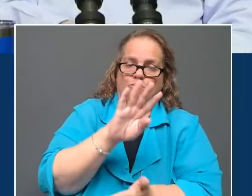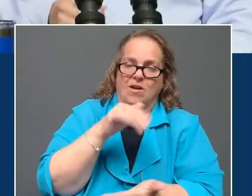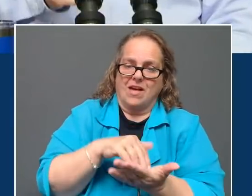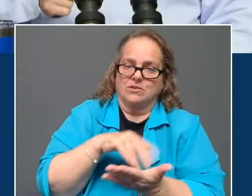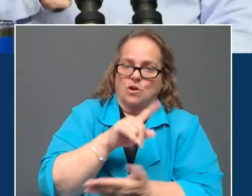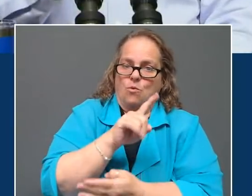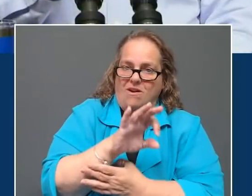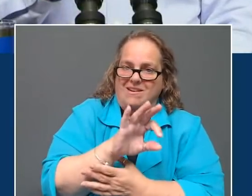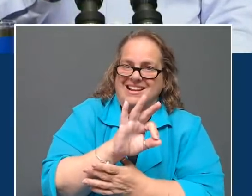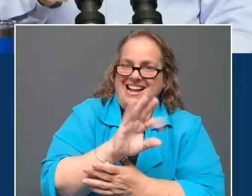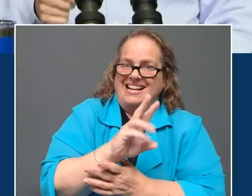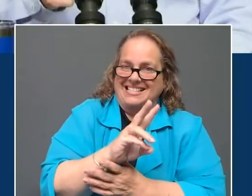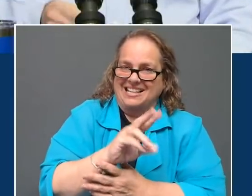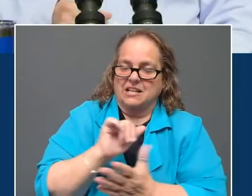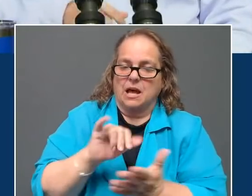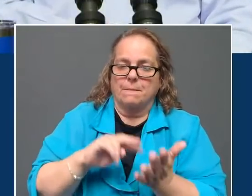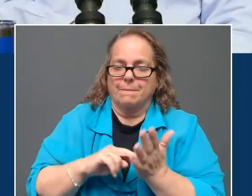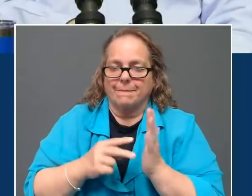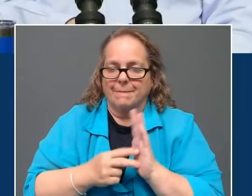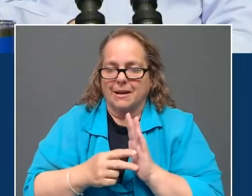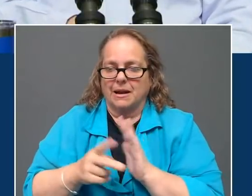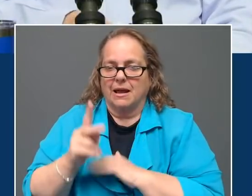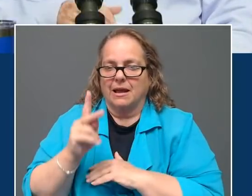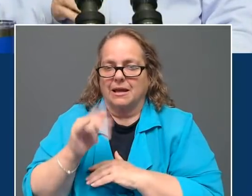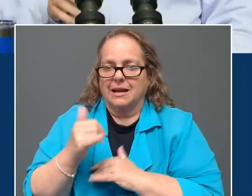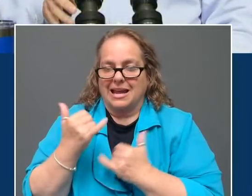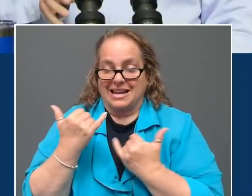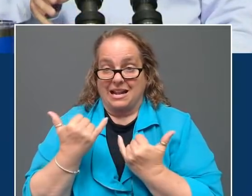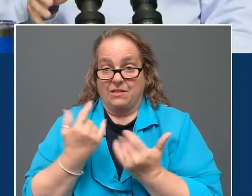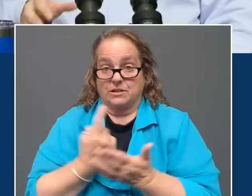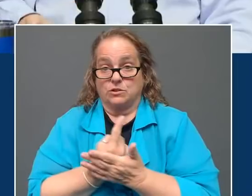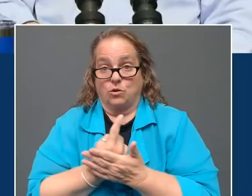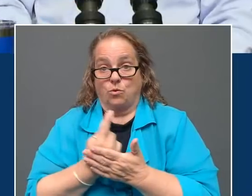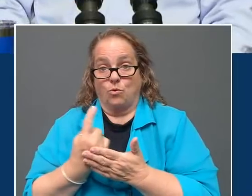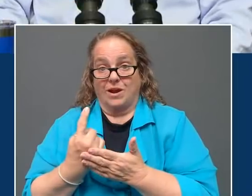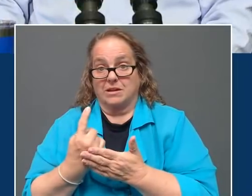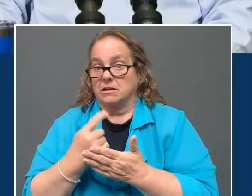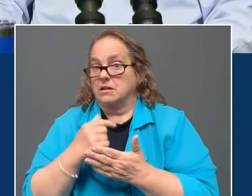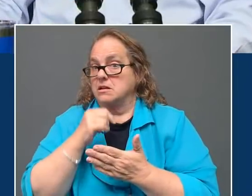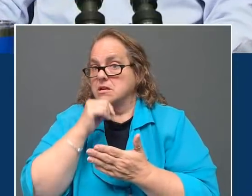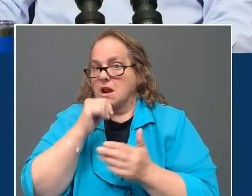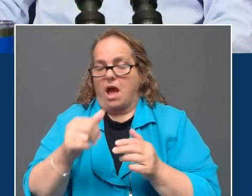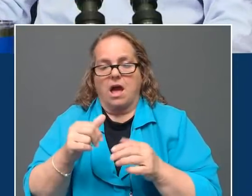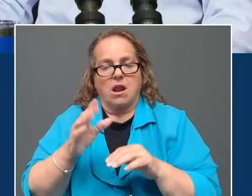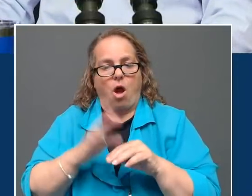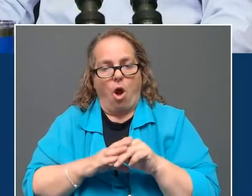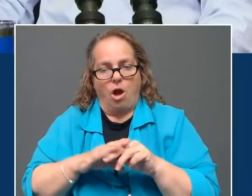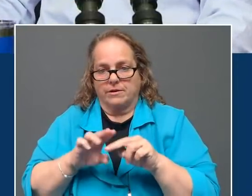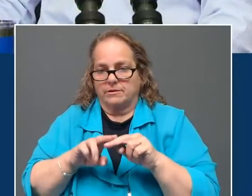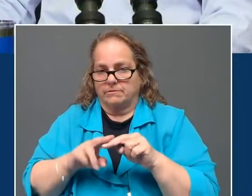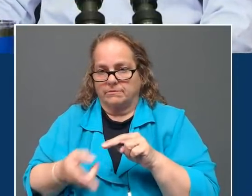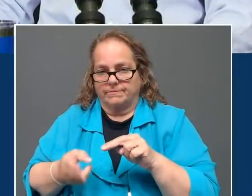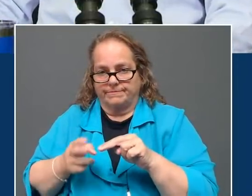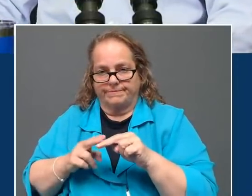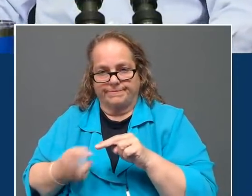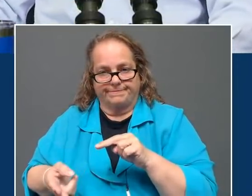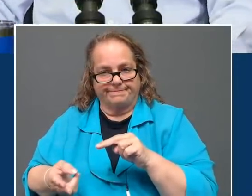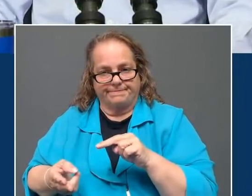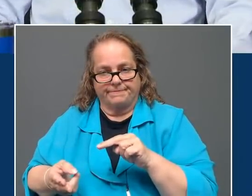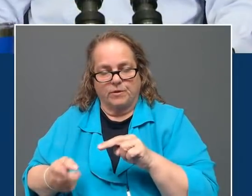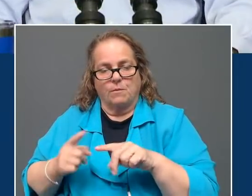4,196. It means Kentucky, at least as of this week, is no longer on the decline. But let's look at our test